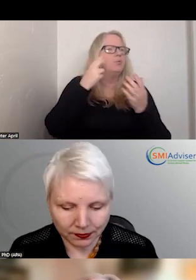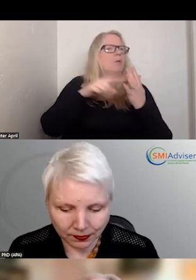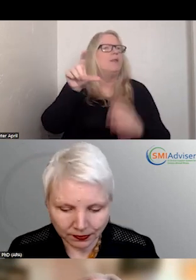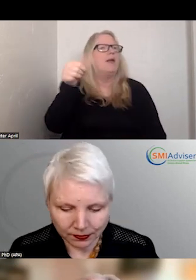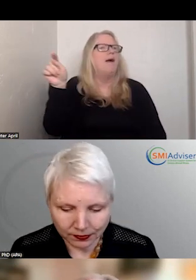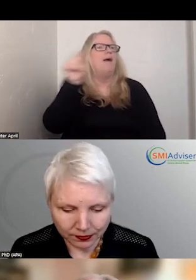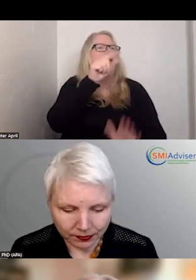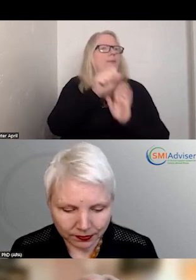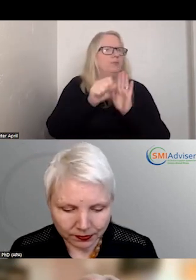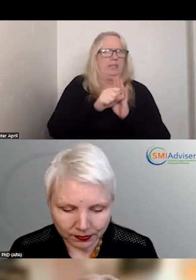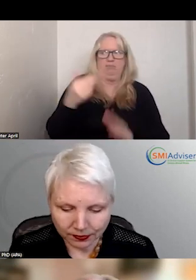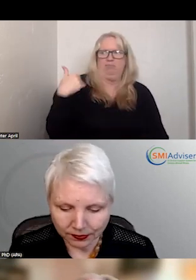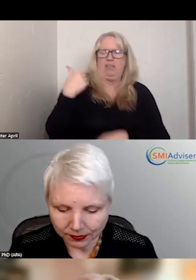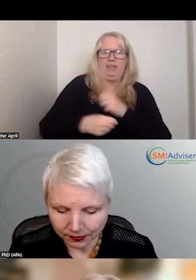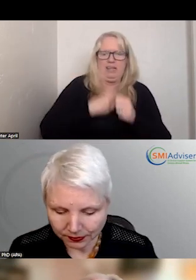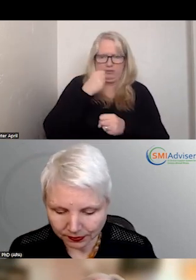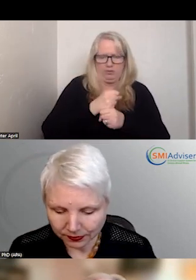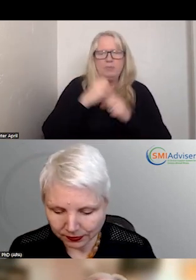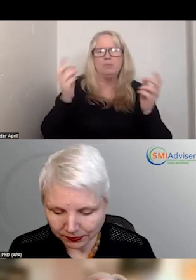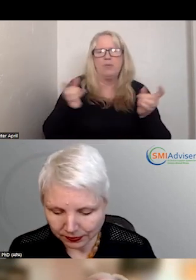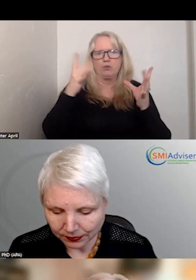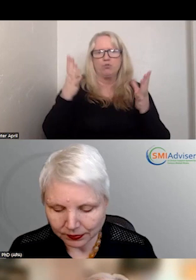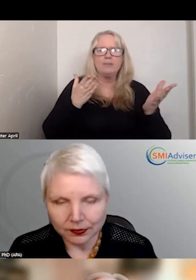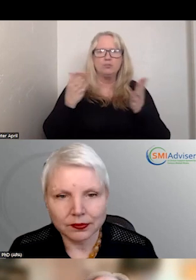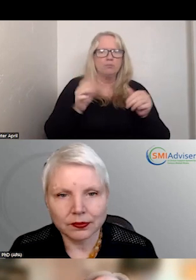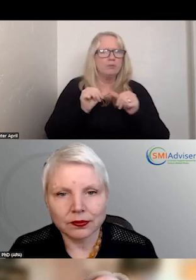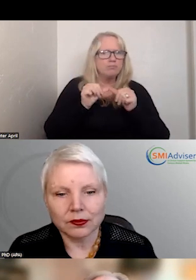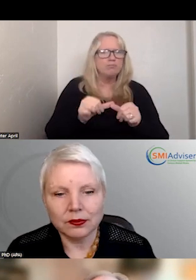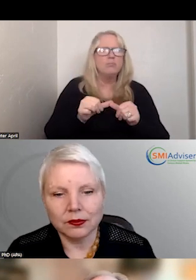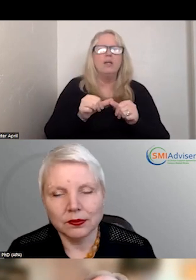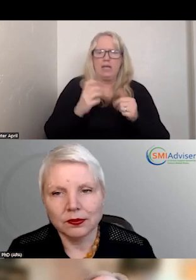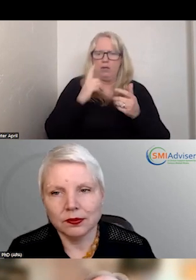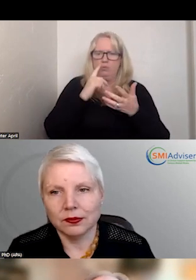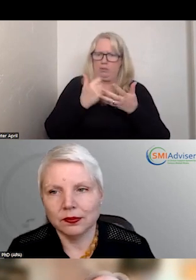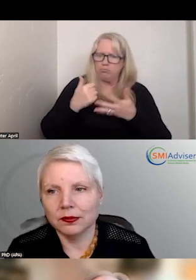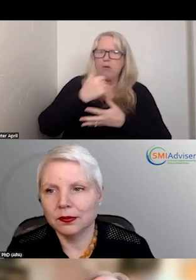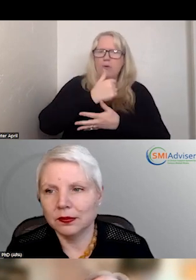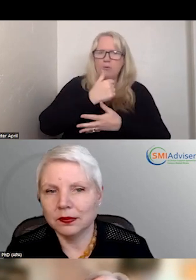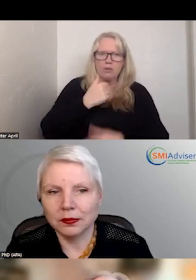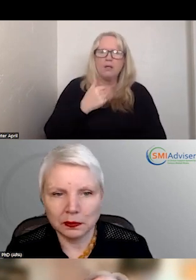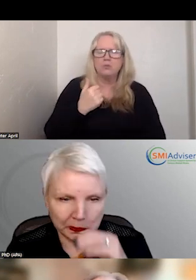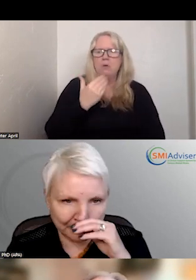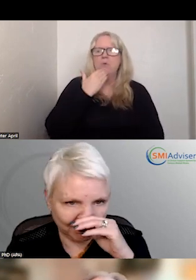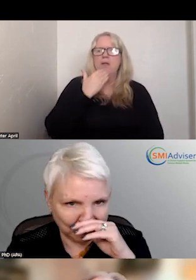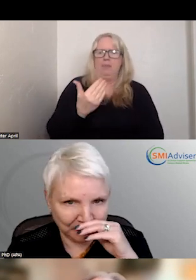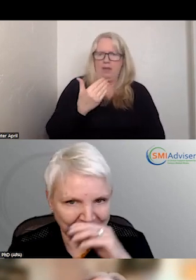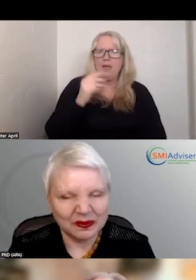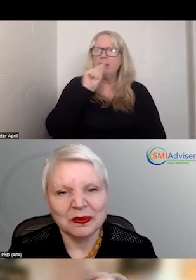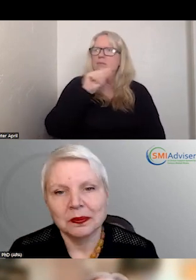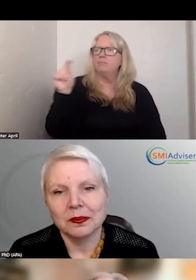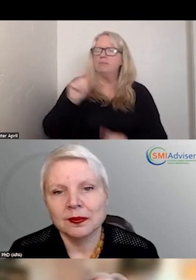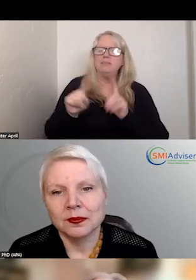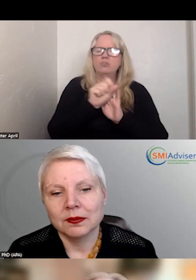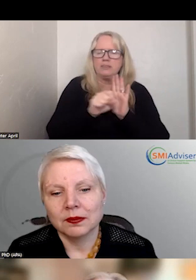And this last year, the crisis service continuum was really prioritized. So I want to thank the states. We work with them